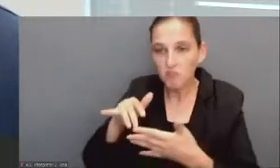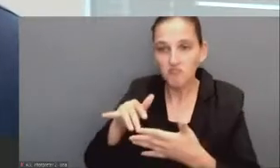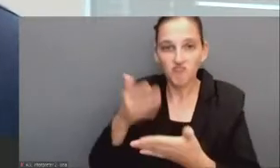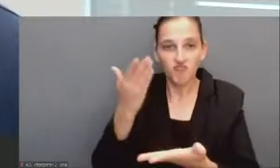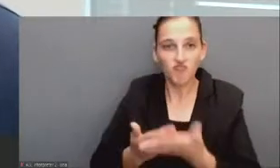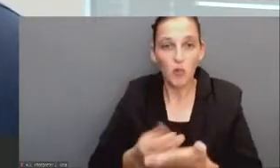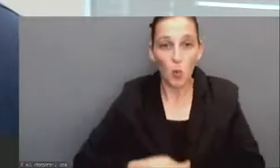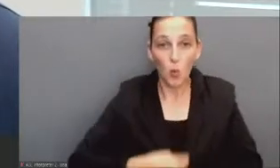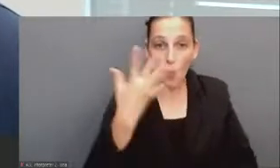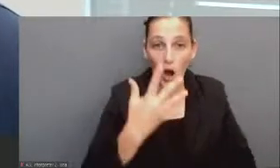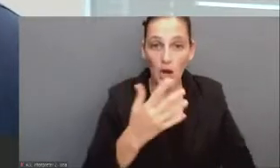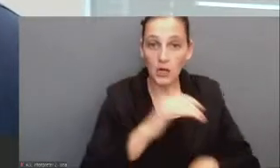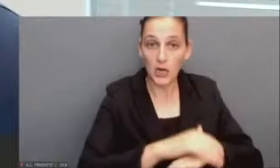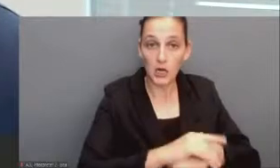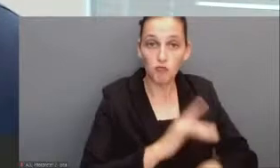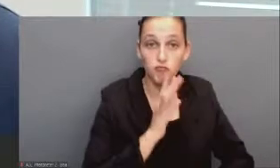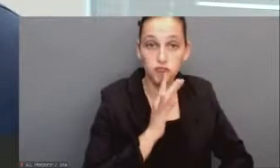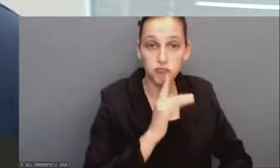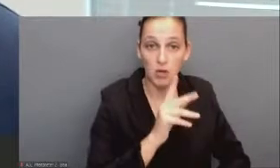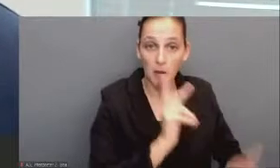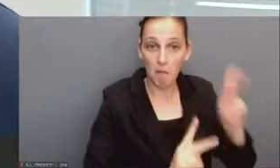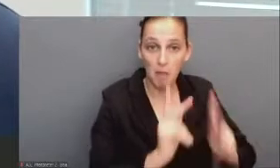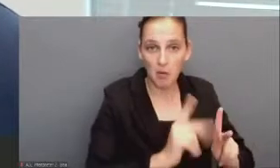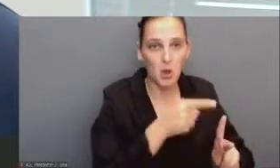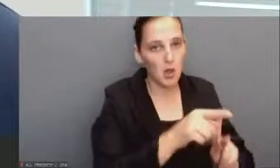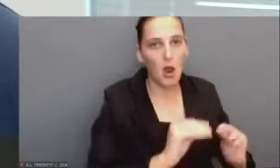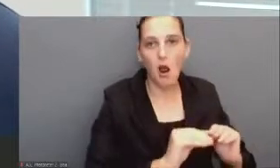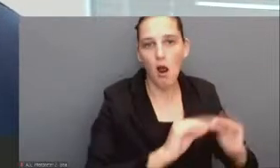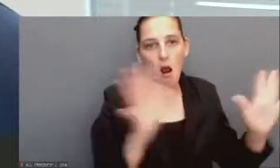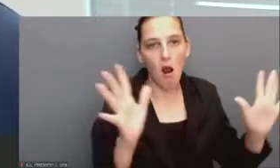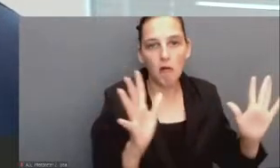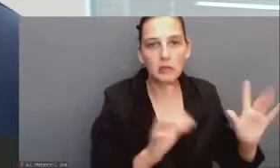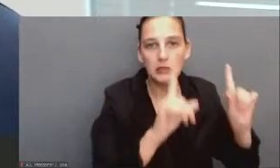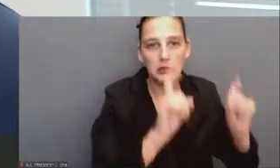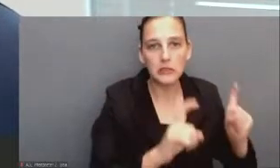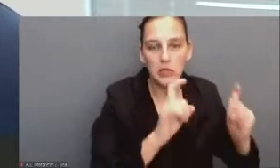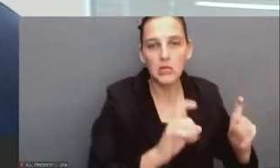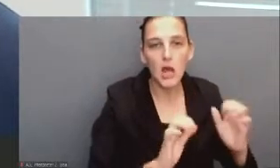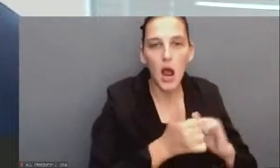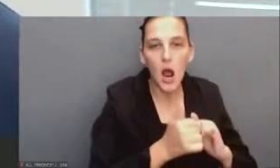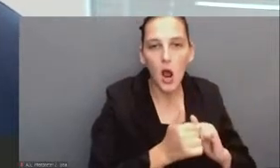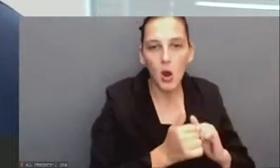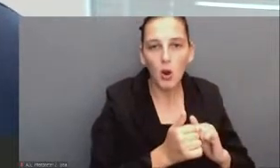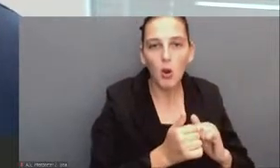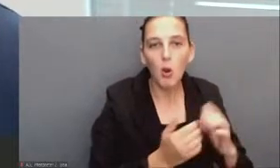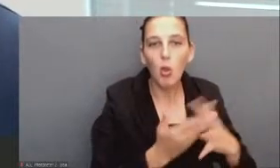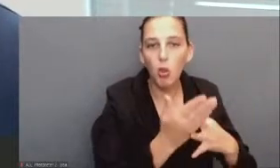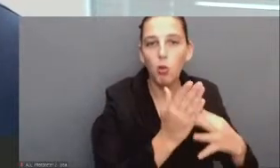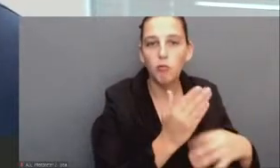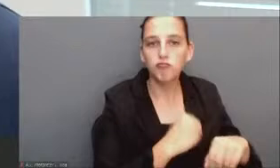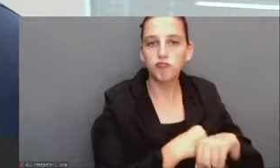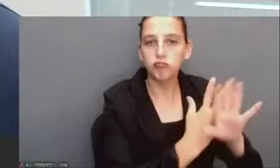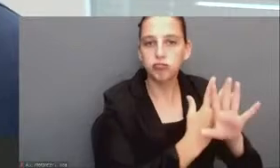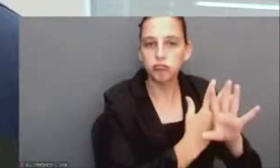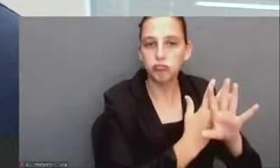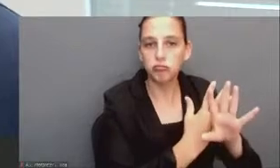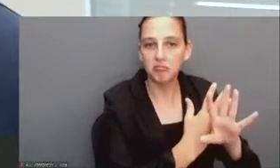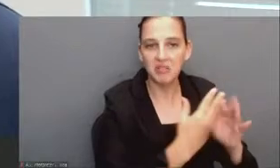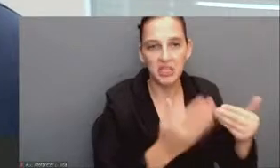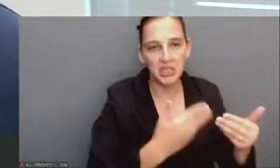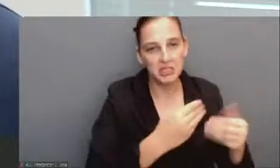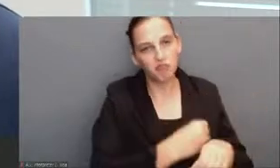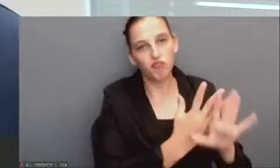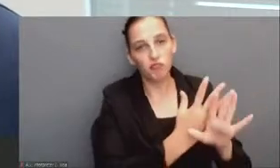English-speaking individuals disproportionately initiated testing via telehealth visits at a distance, while Black, Native